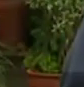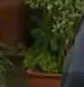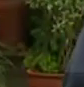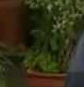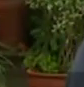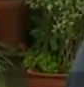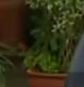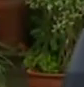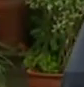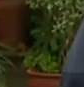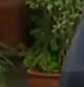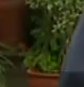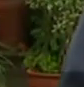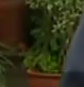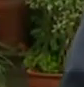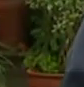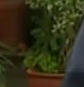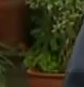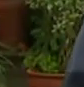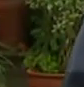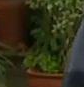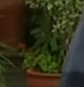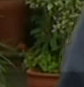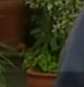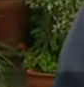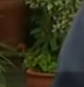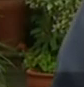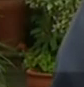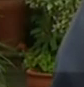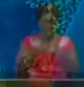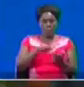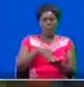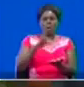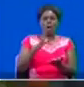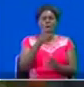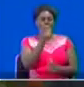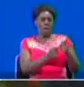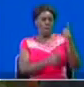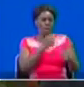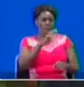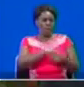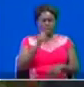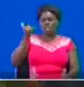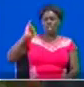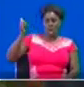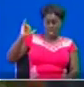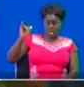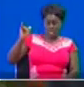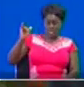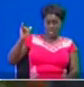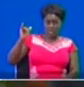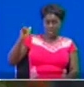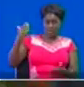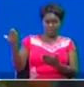The main objective, and you will see with the relaunch of Delamere, is definitely to bring more value from the milk to the yogurt.